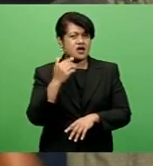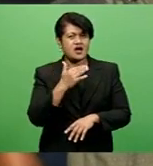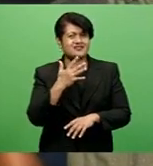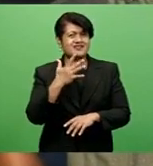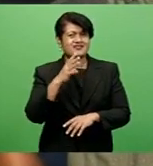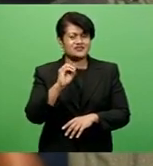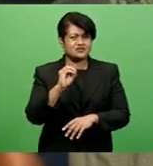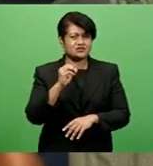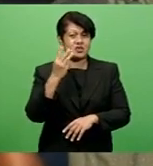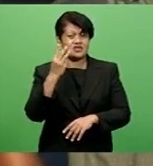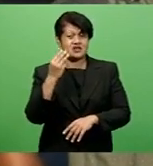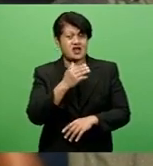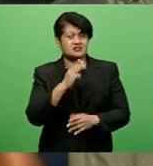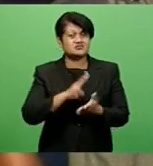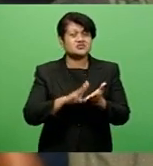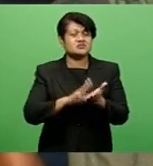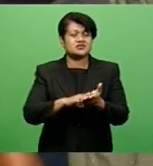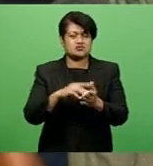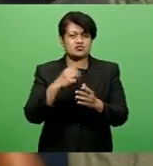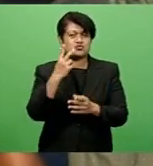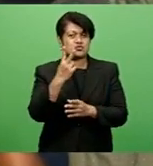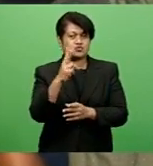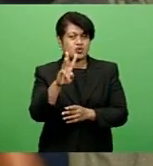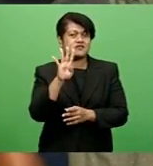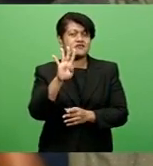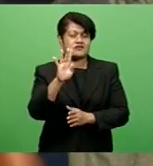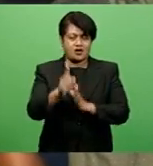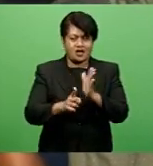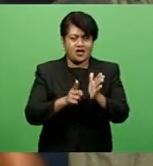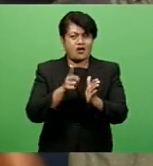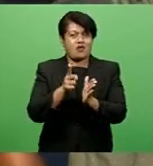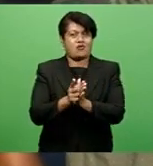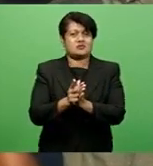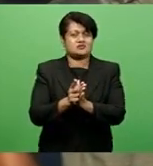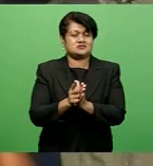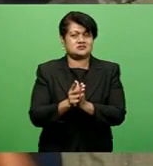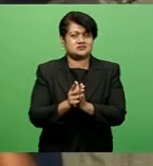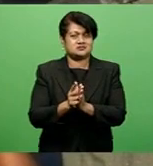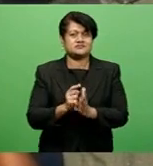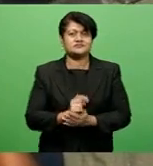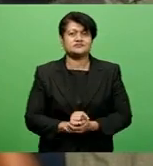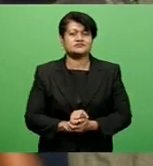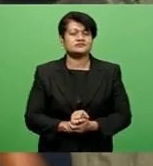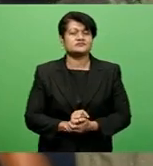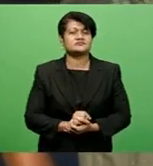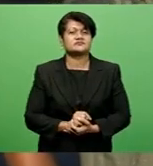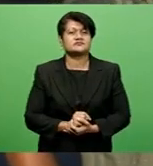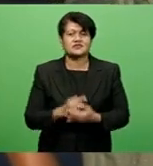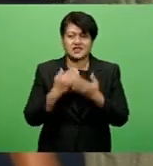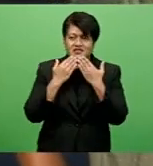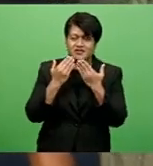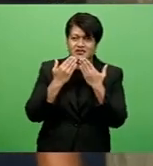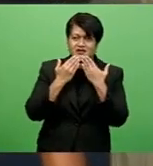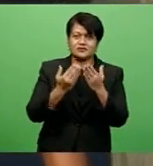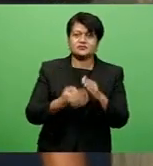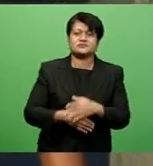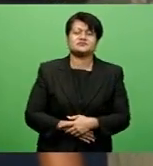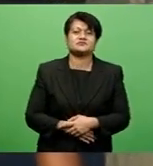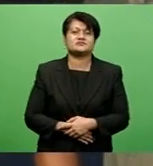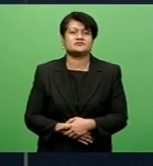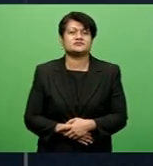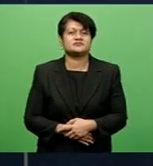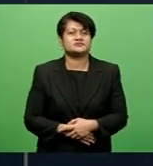millimeters in the 24-hour period as the system moves closer to us. Thank you very much, Mr. Atalifo. Vinaka.